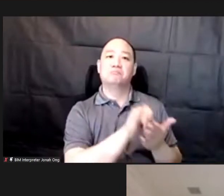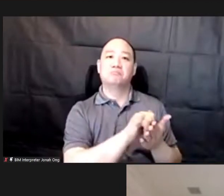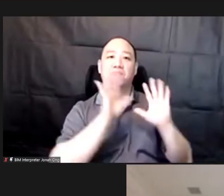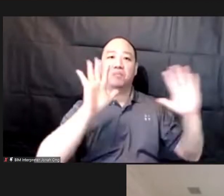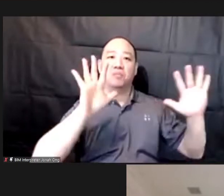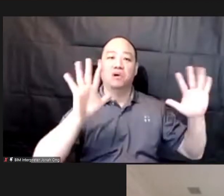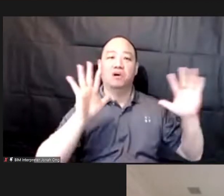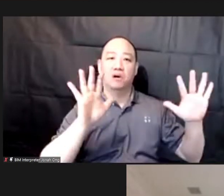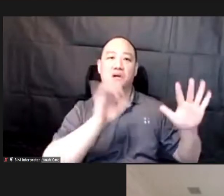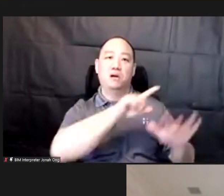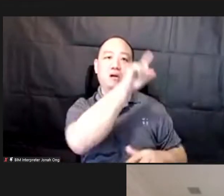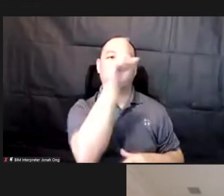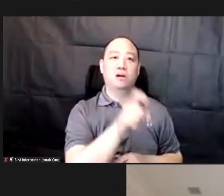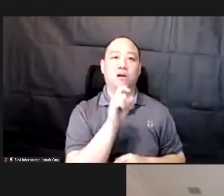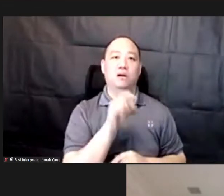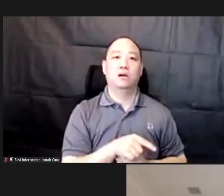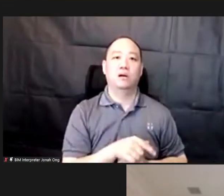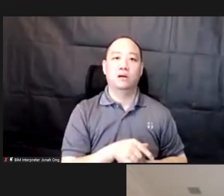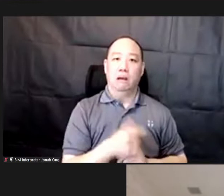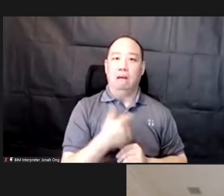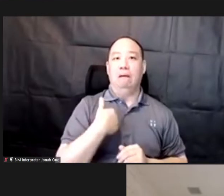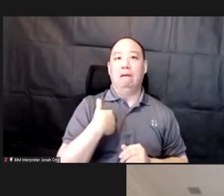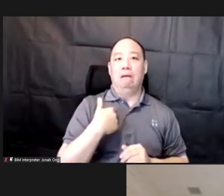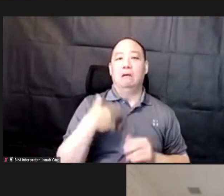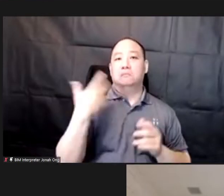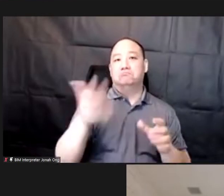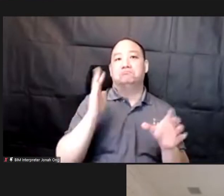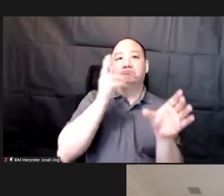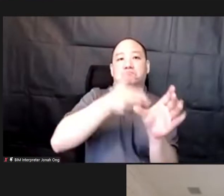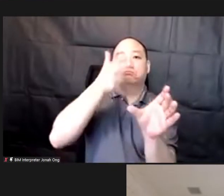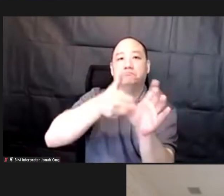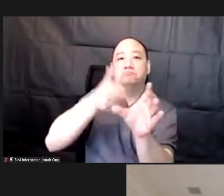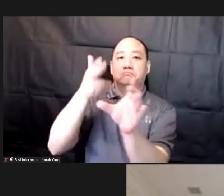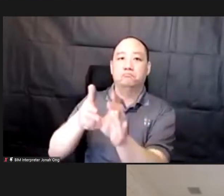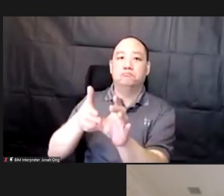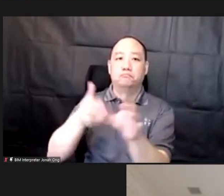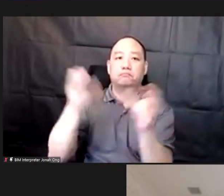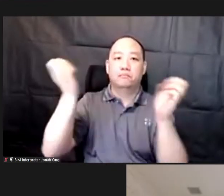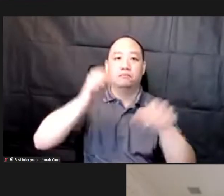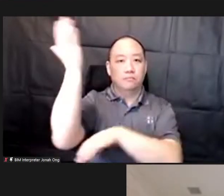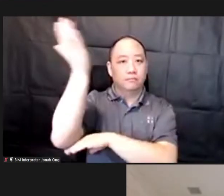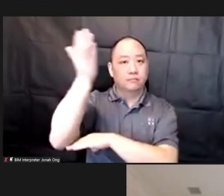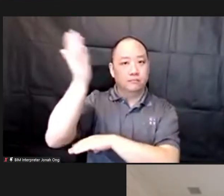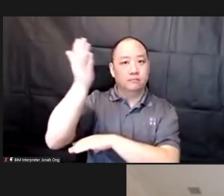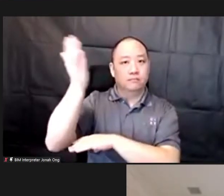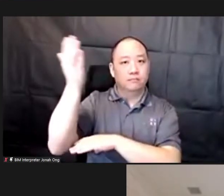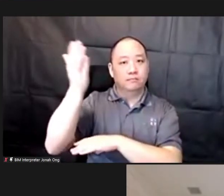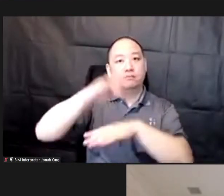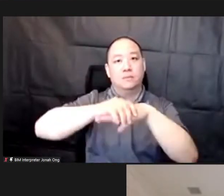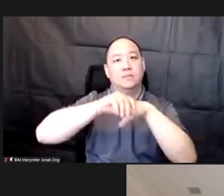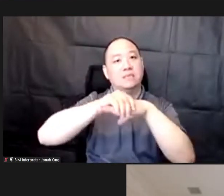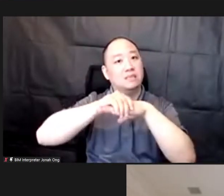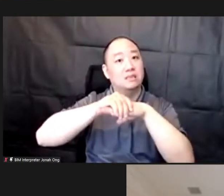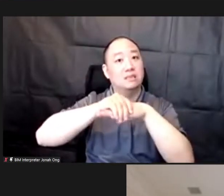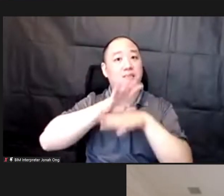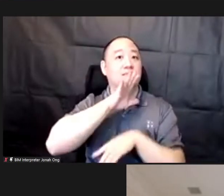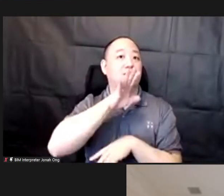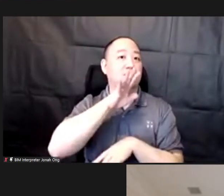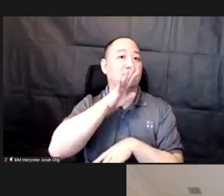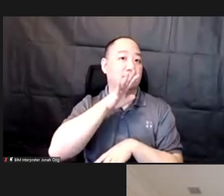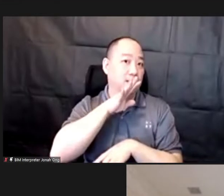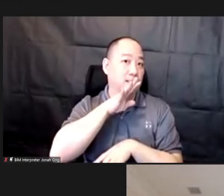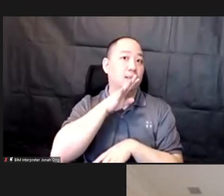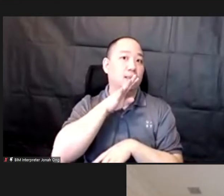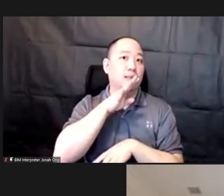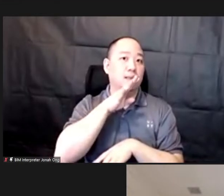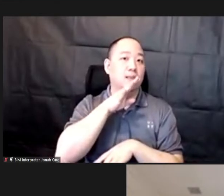this, right, where we're talking about these kinds of issues, oftentimes in English. And I think, though, while these pockets of conversations